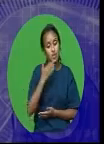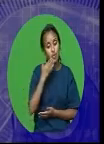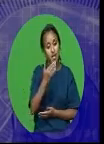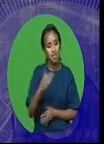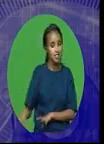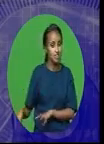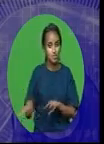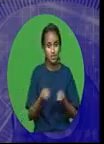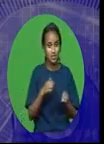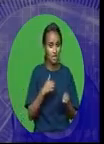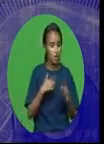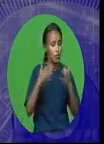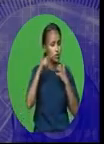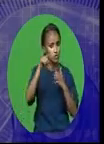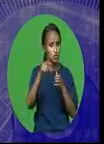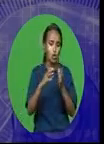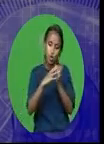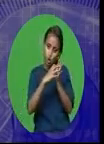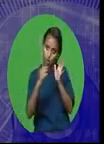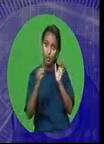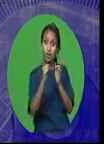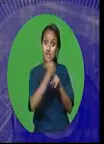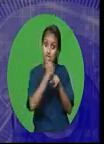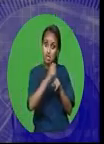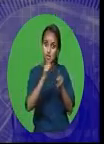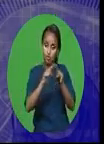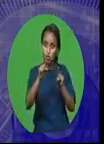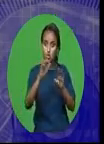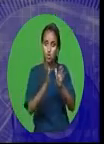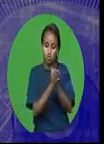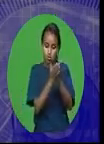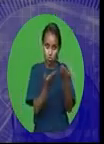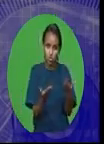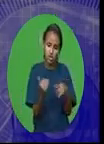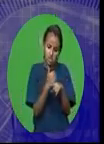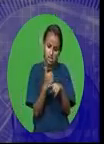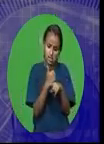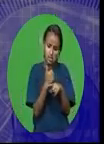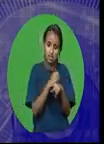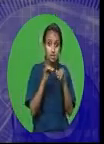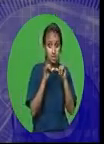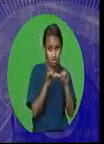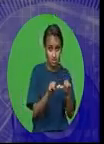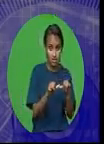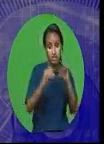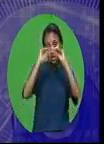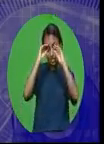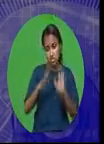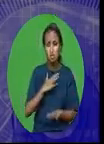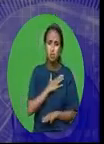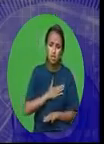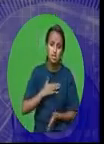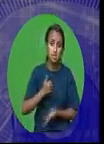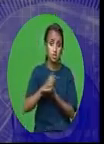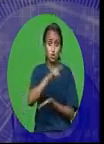Well, students, I want you to copy the exercises from your textbook and keep on practicing. Teacher,